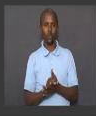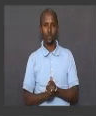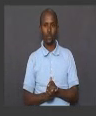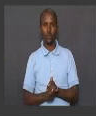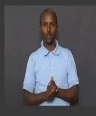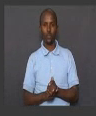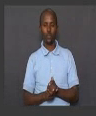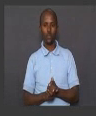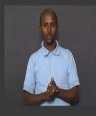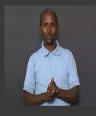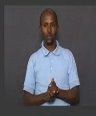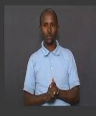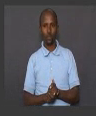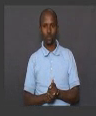0.